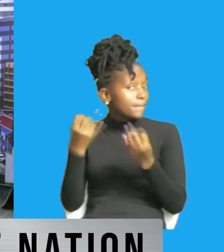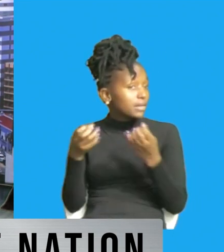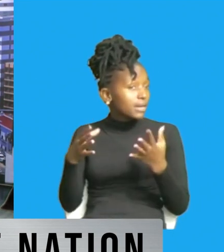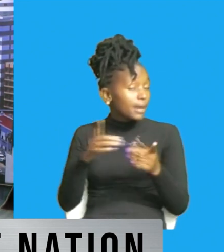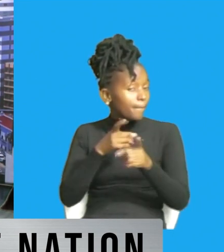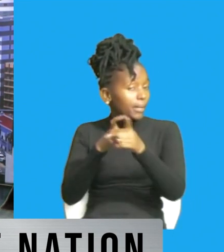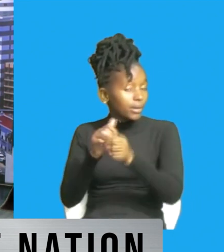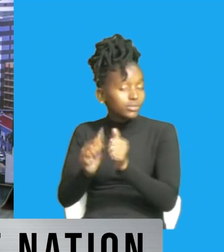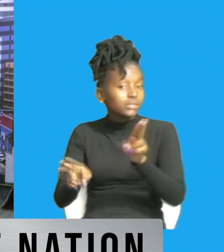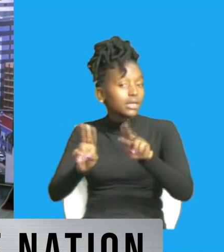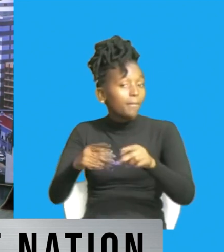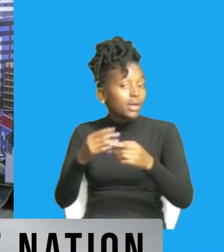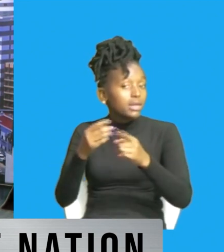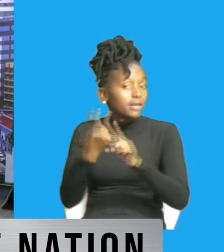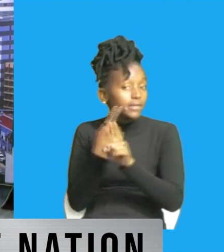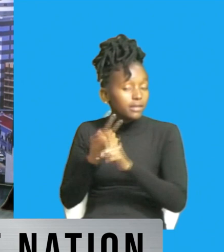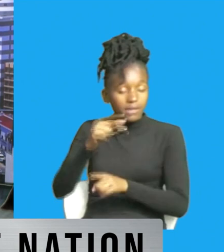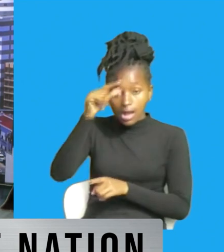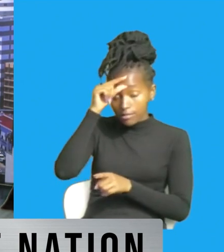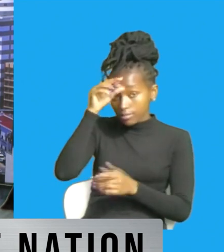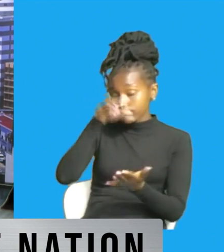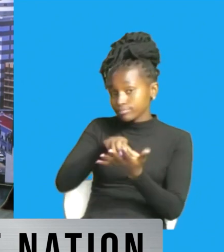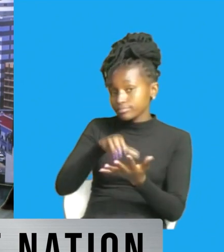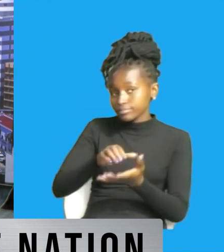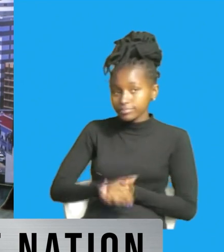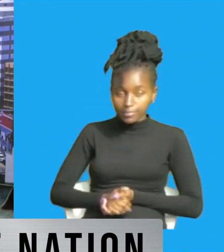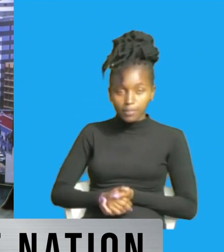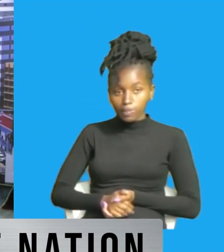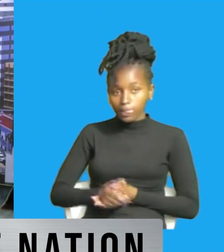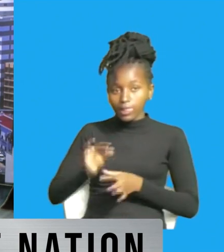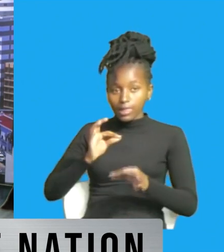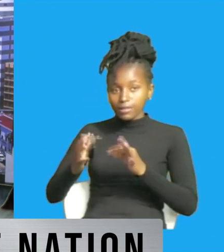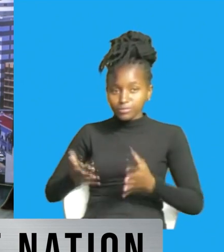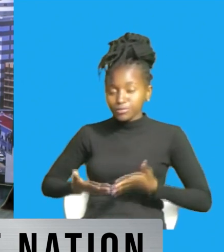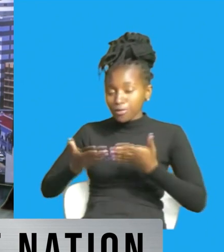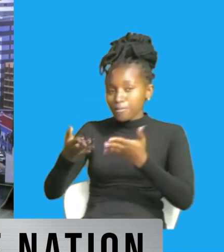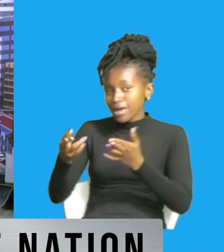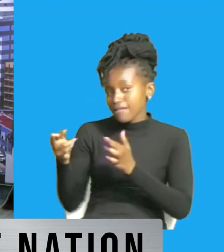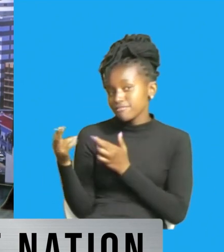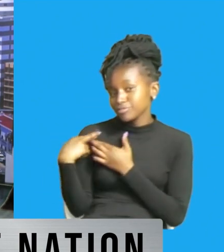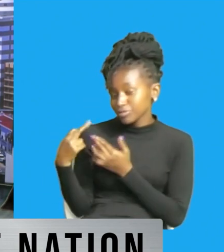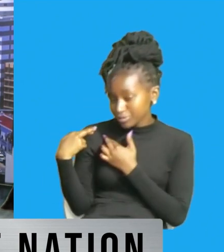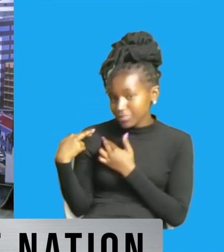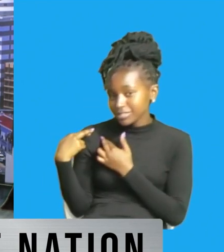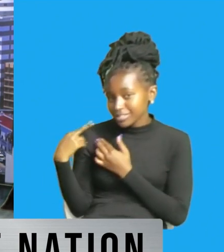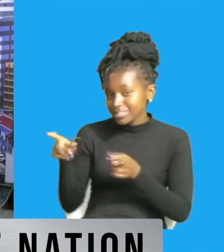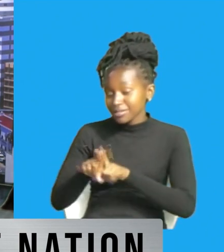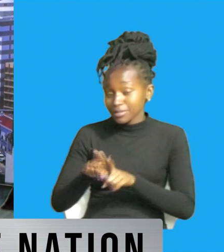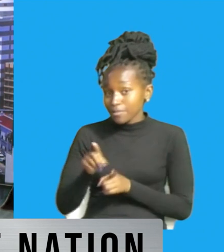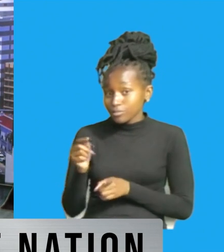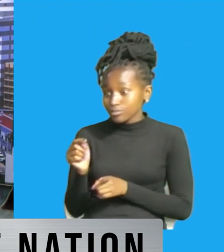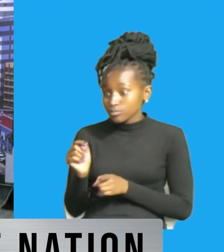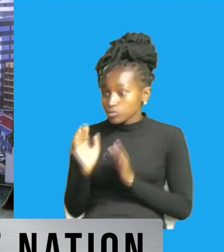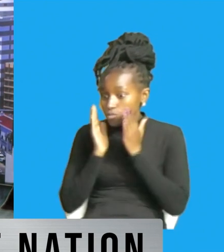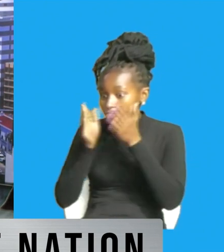we hope that we can put our eyes to them and our fingers on them so that they don't come up. But